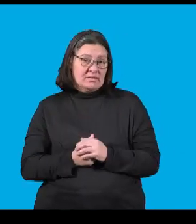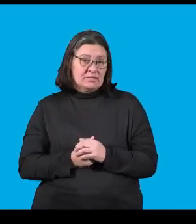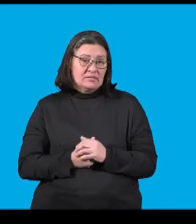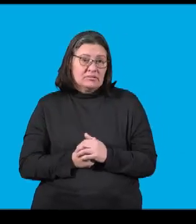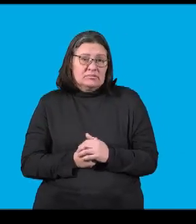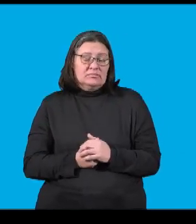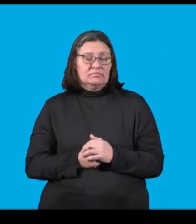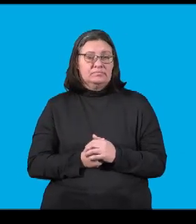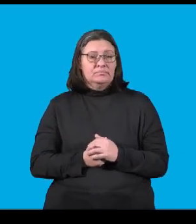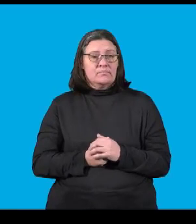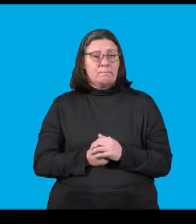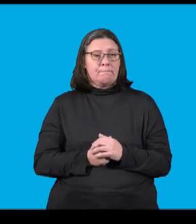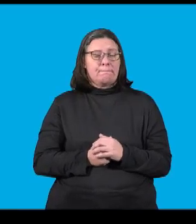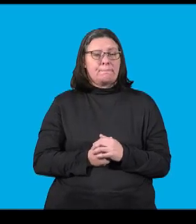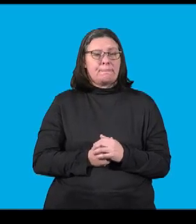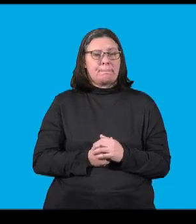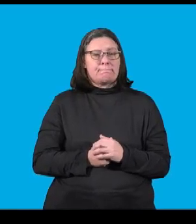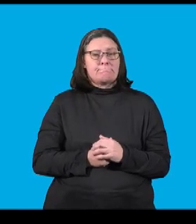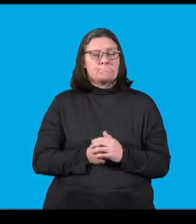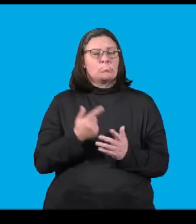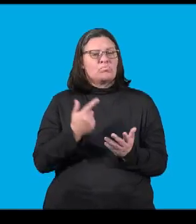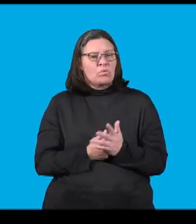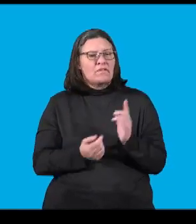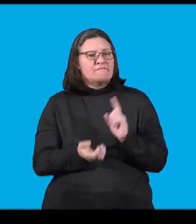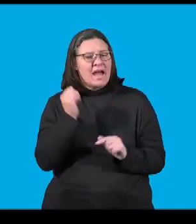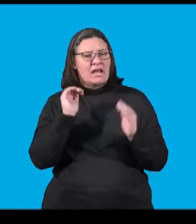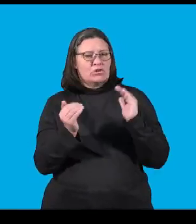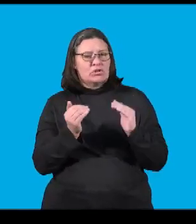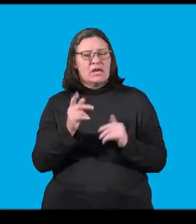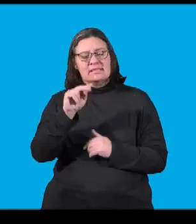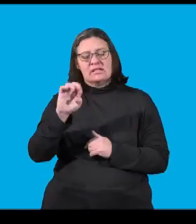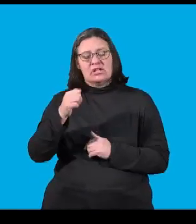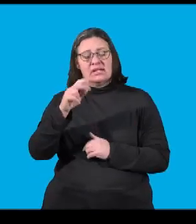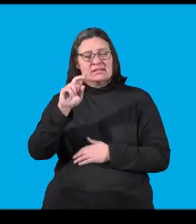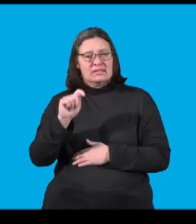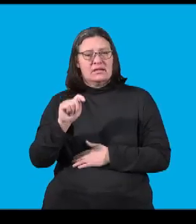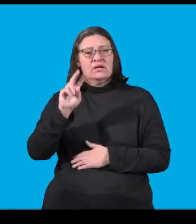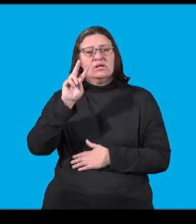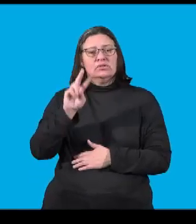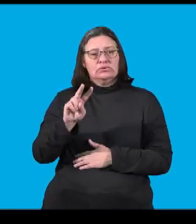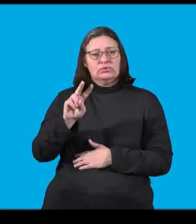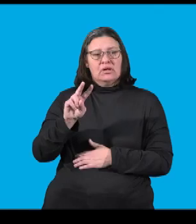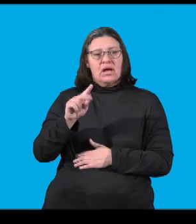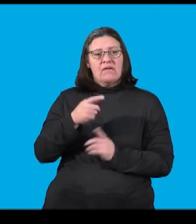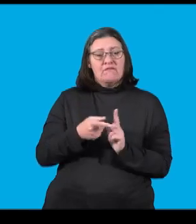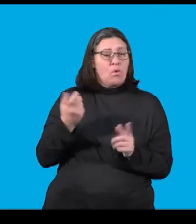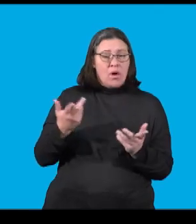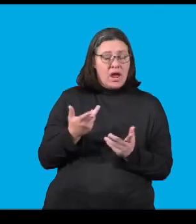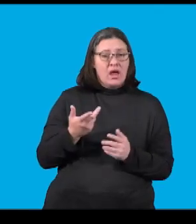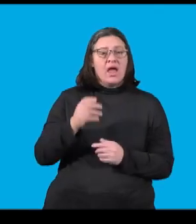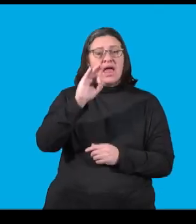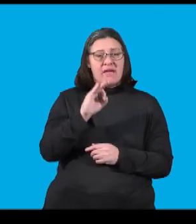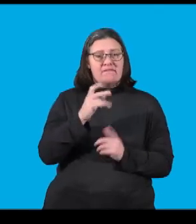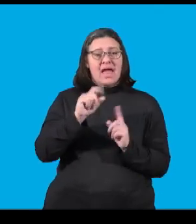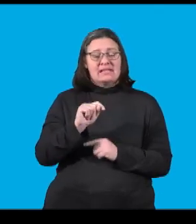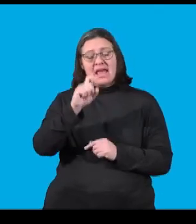the derivative at the point 4 is 7. We want to find the equation of the tangent to f at x